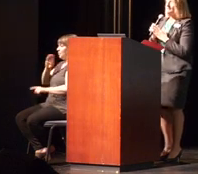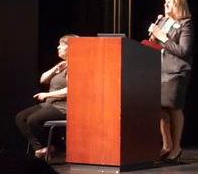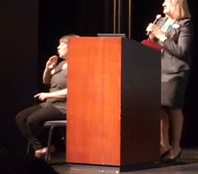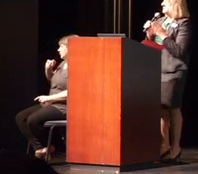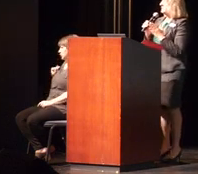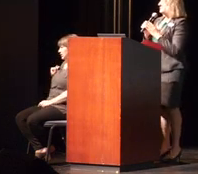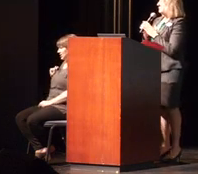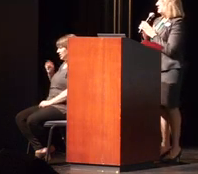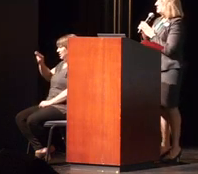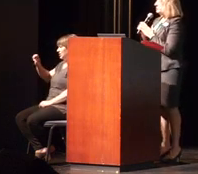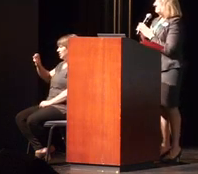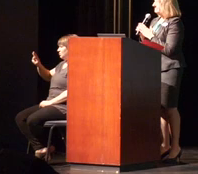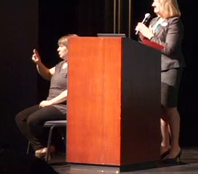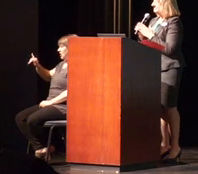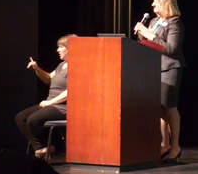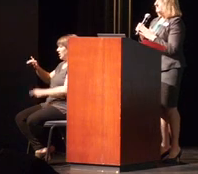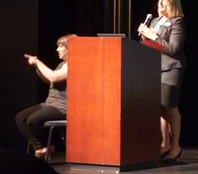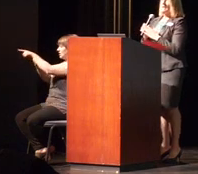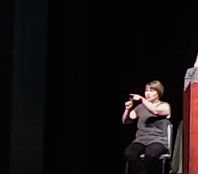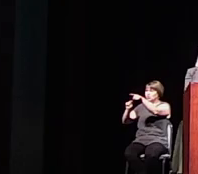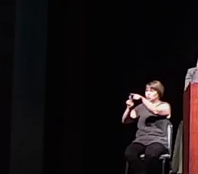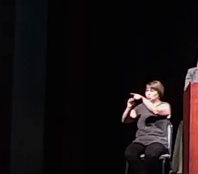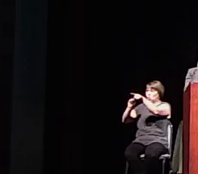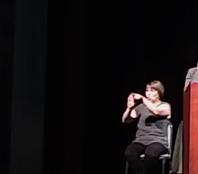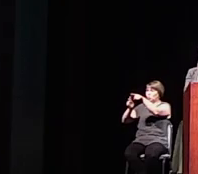with us. This is Mary Strobridge.